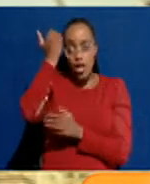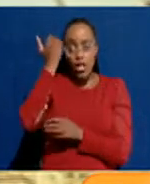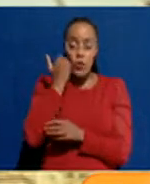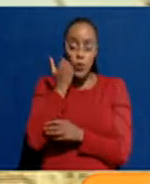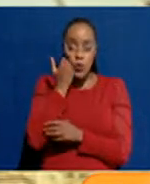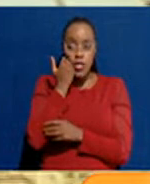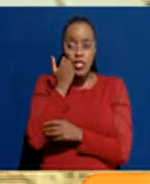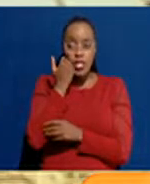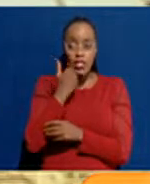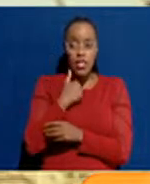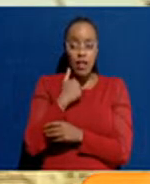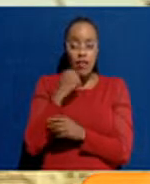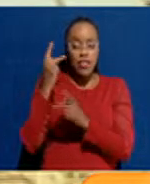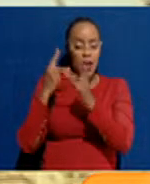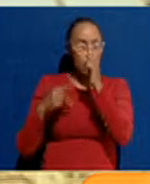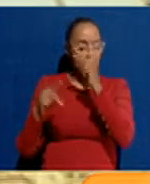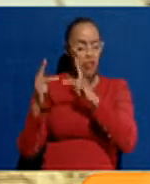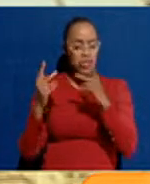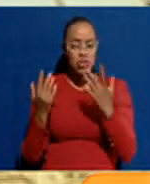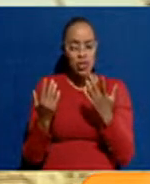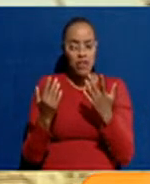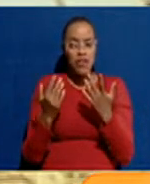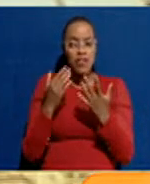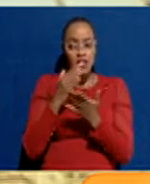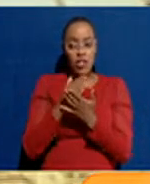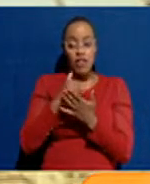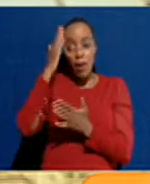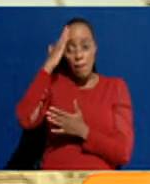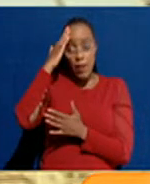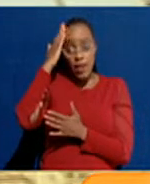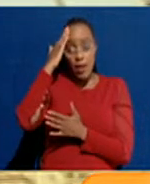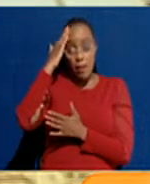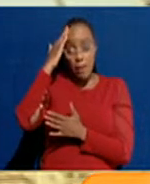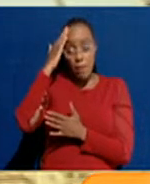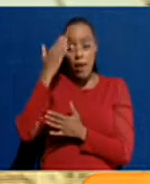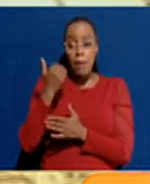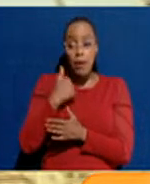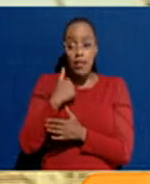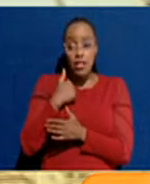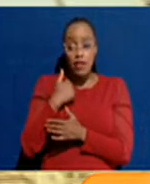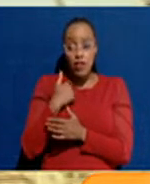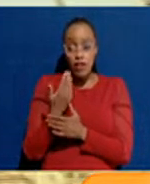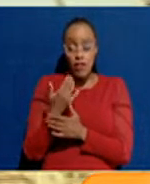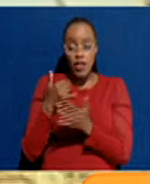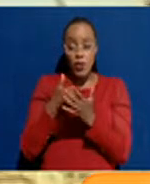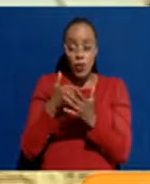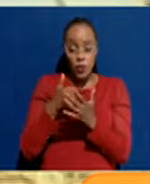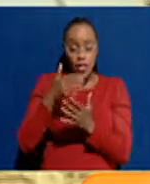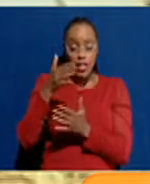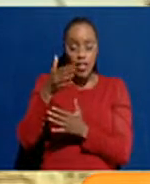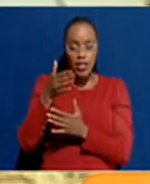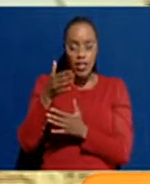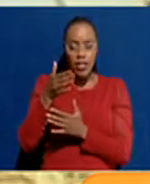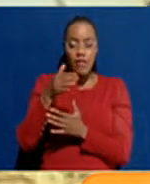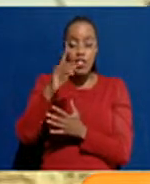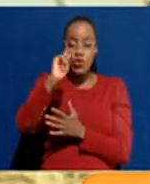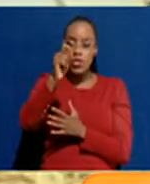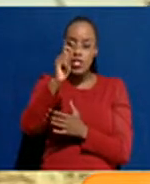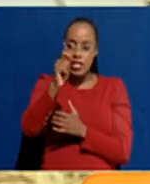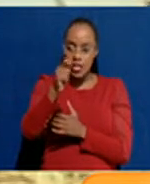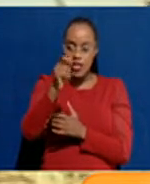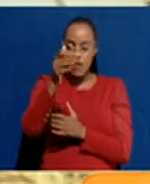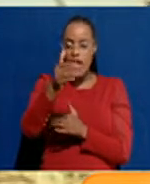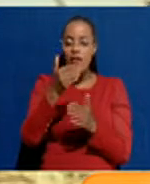colleagues. These are professionals. Indeed, I do remember I'd actually been called. I was one of the state witnesses. And testifying before